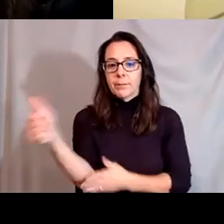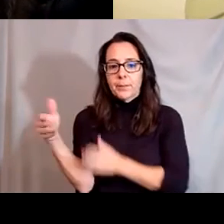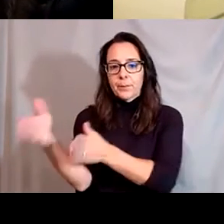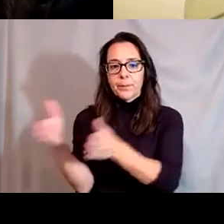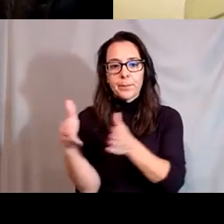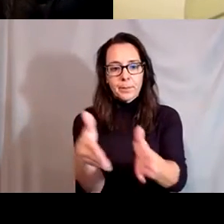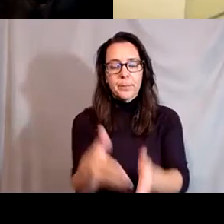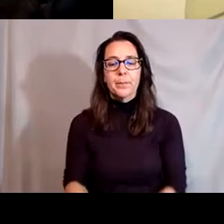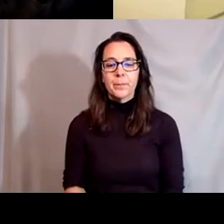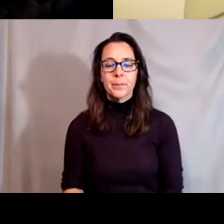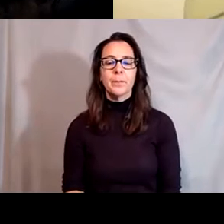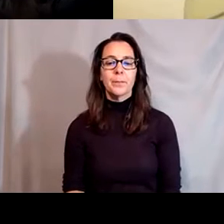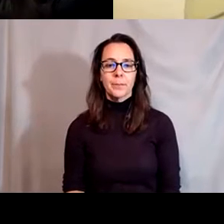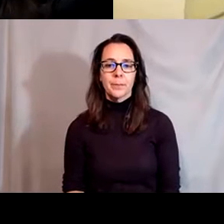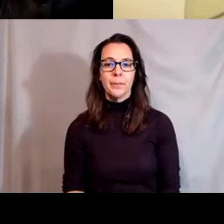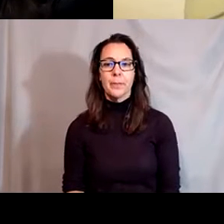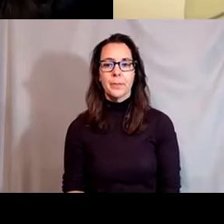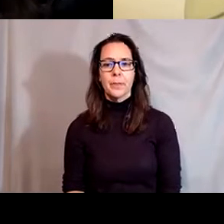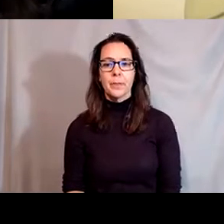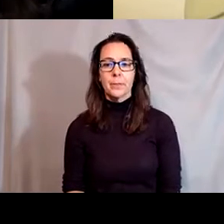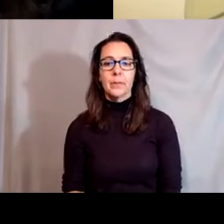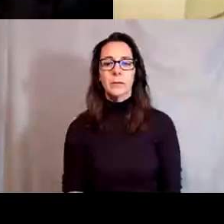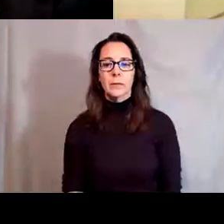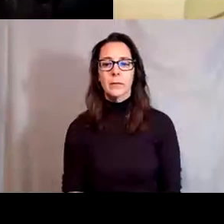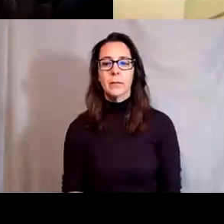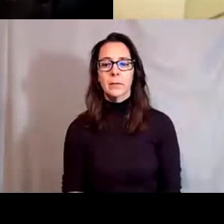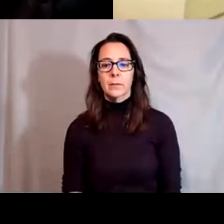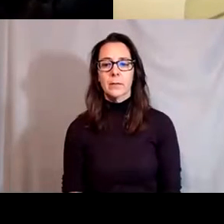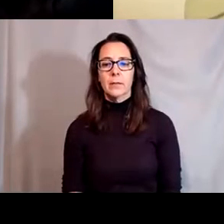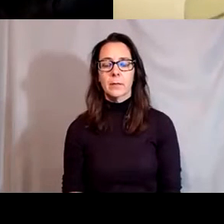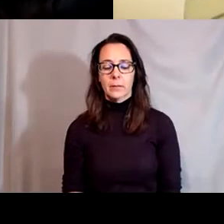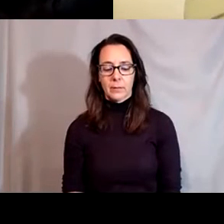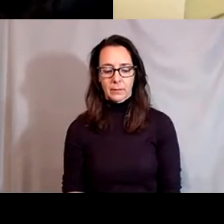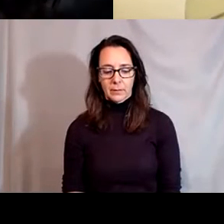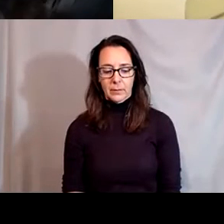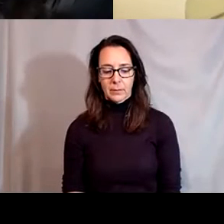well, you know, I